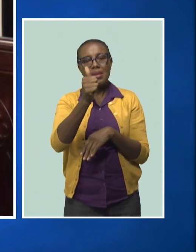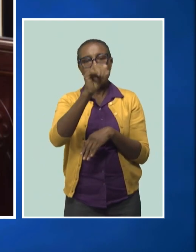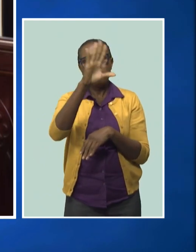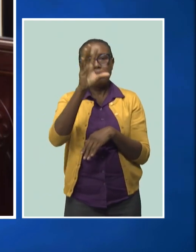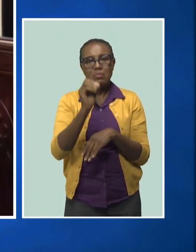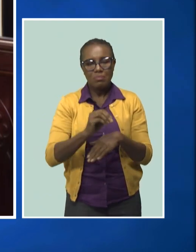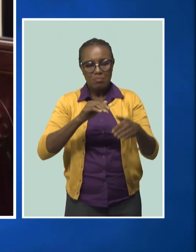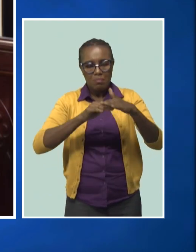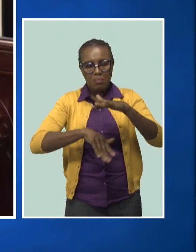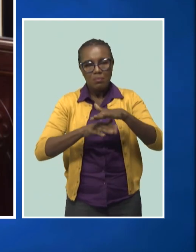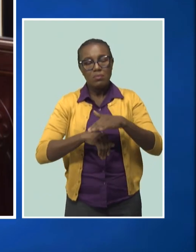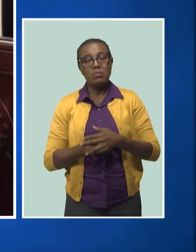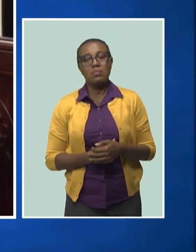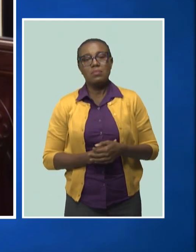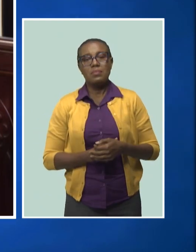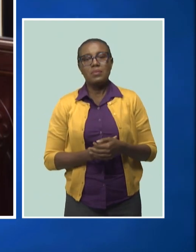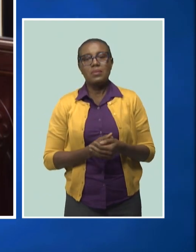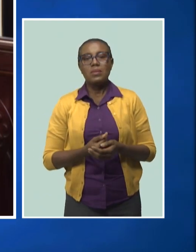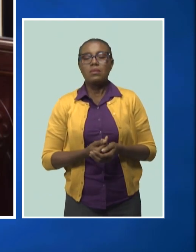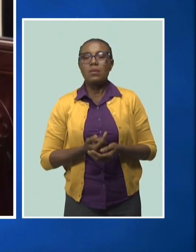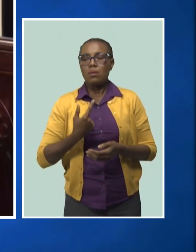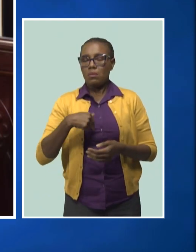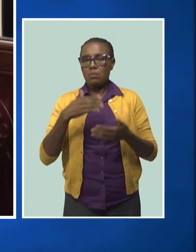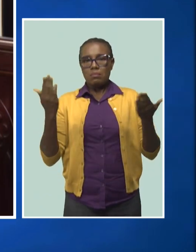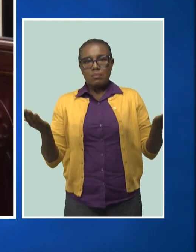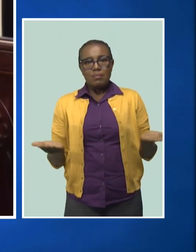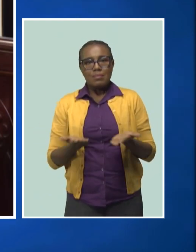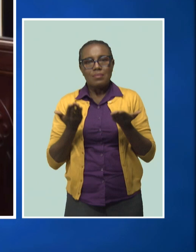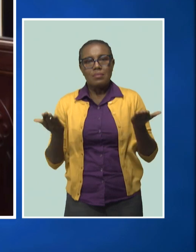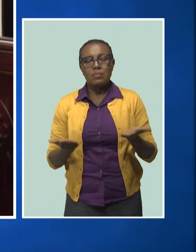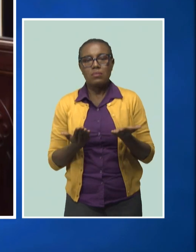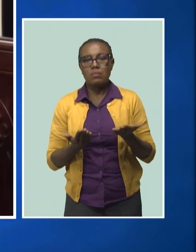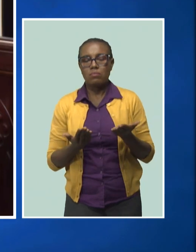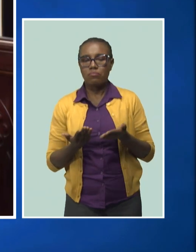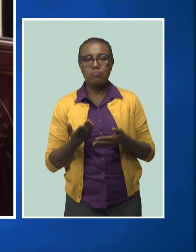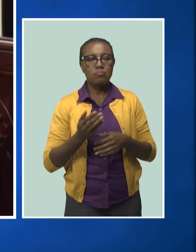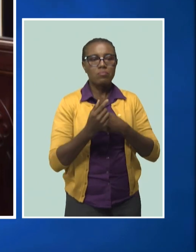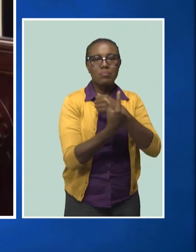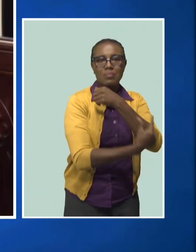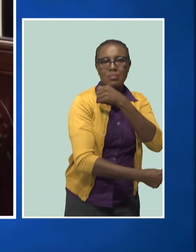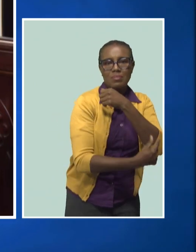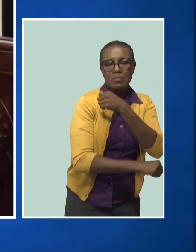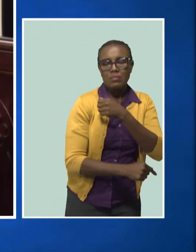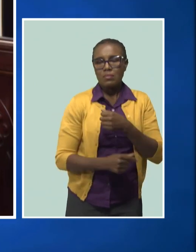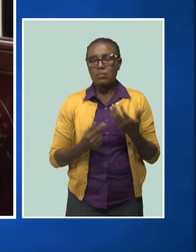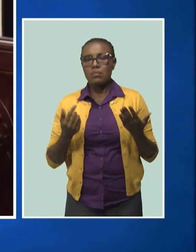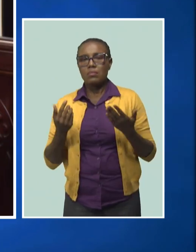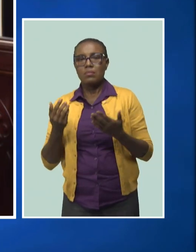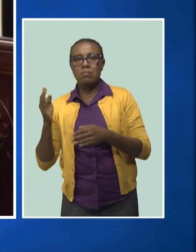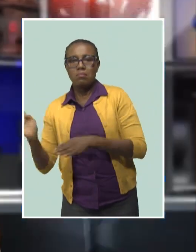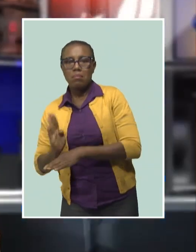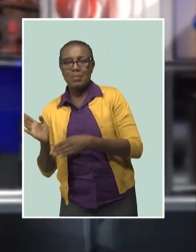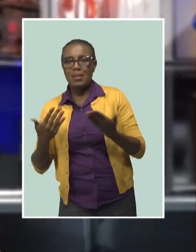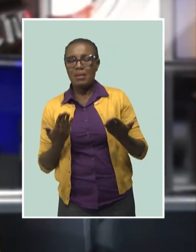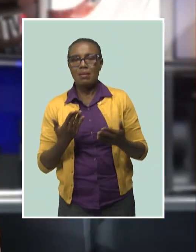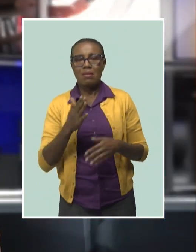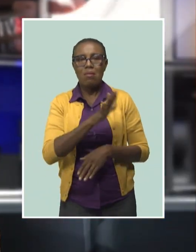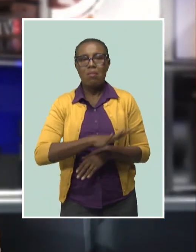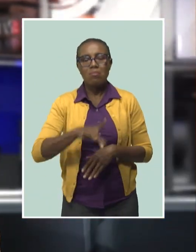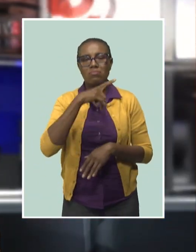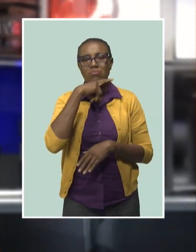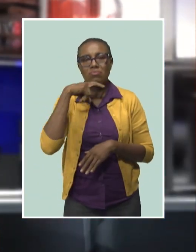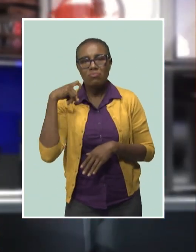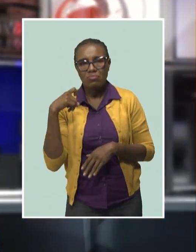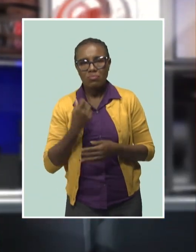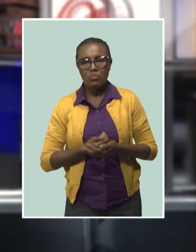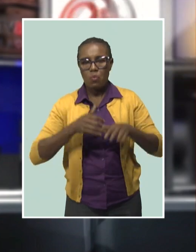And like us, in Barbados, both countries have been experiencing very dry conditions. Prime